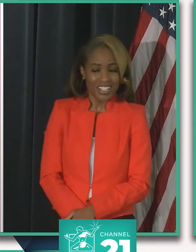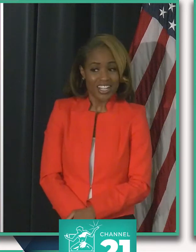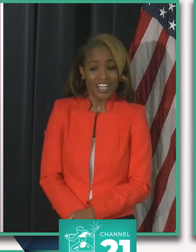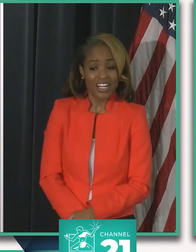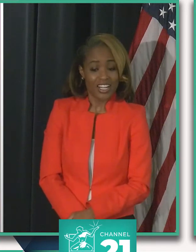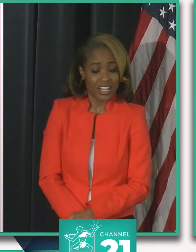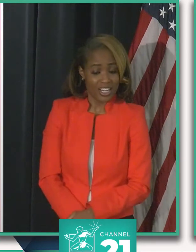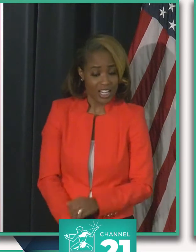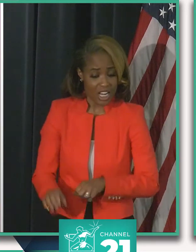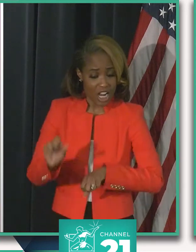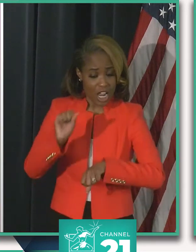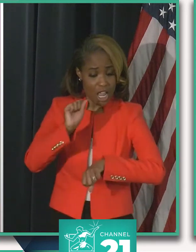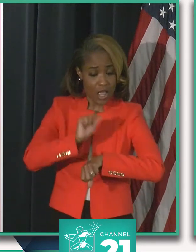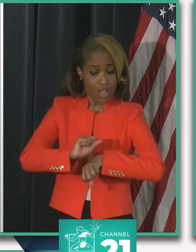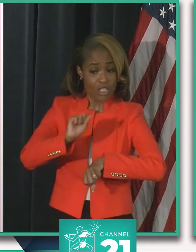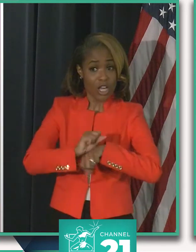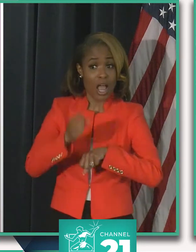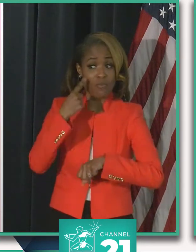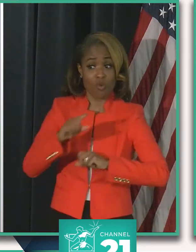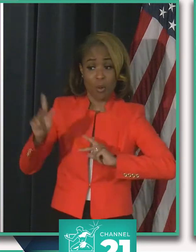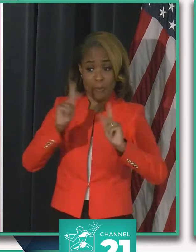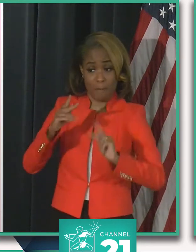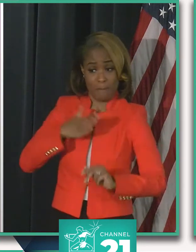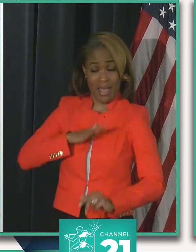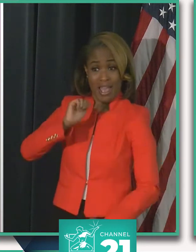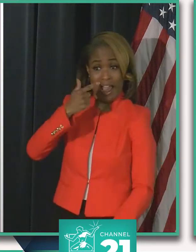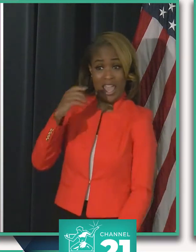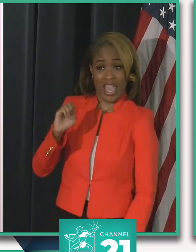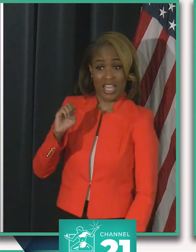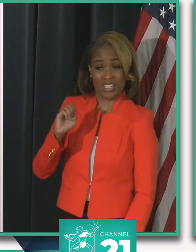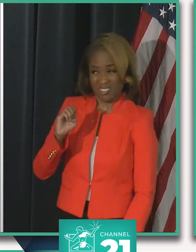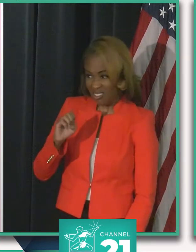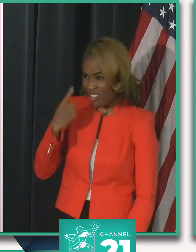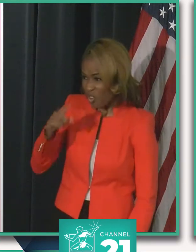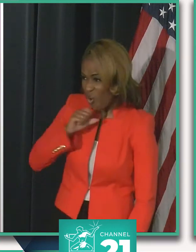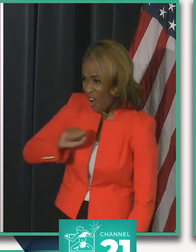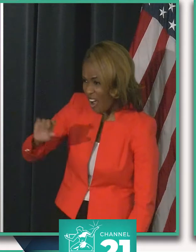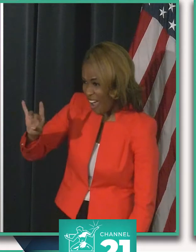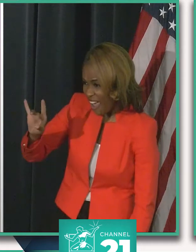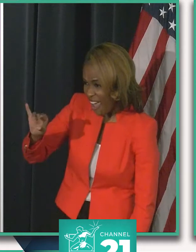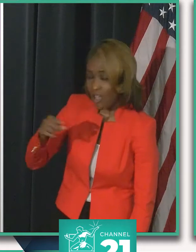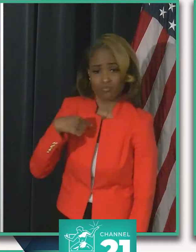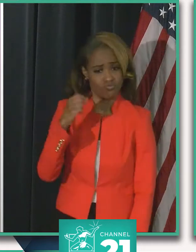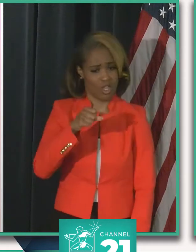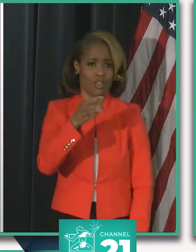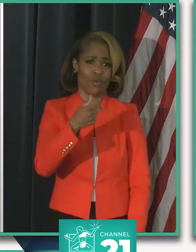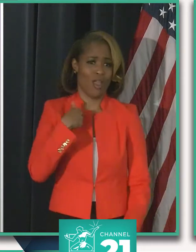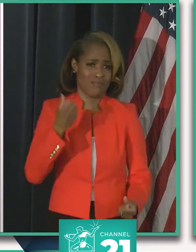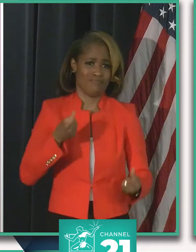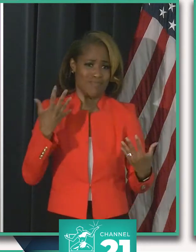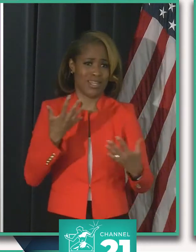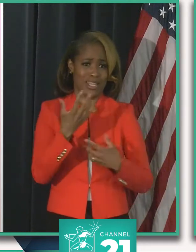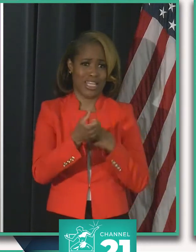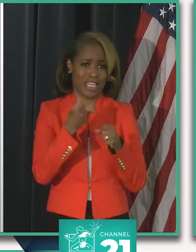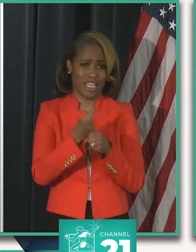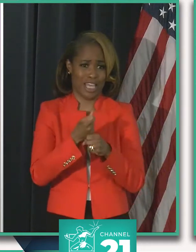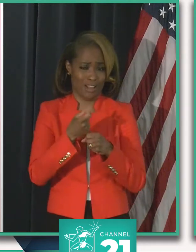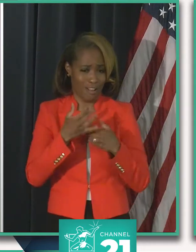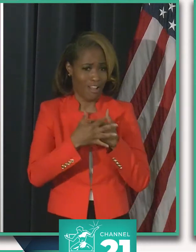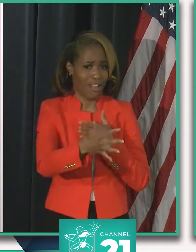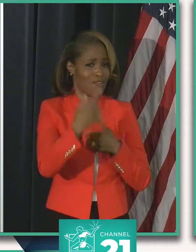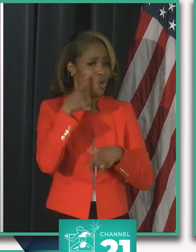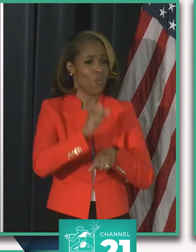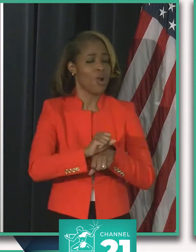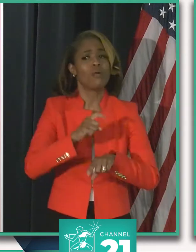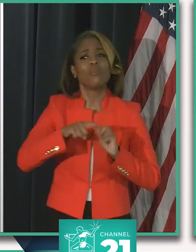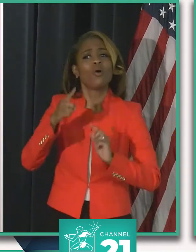Appointment for youth my age. For 8-year-olds? Yeah. You got a lot of years in front of you to work. What would